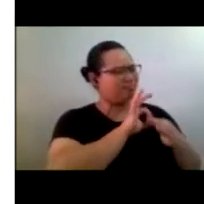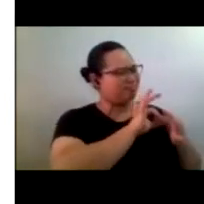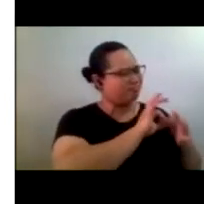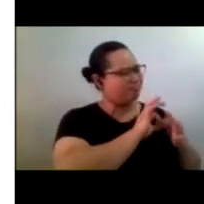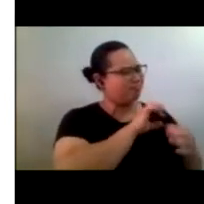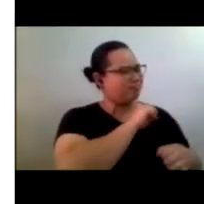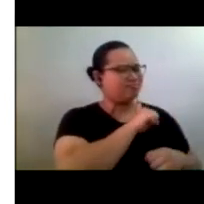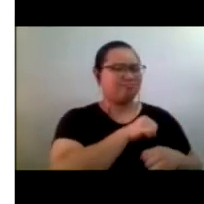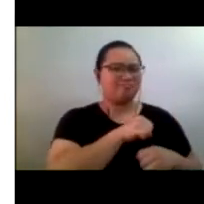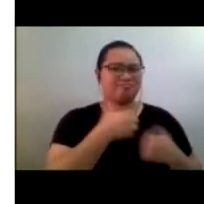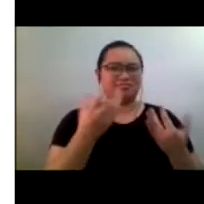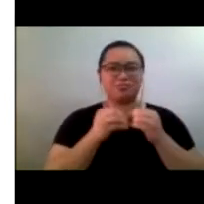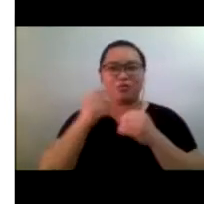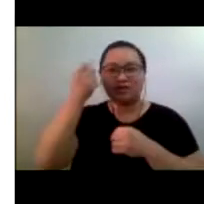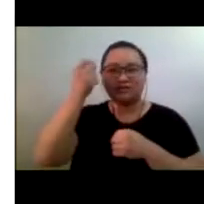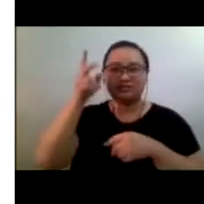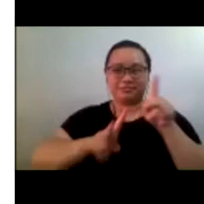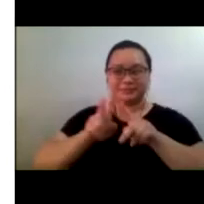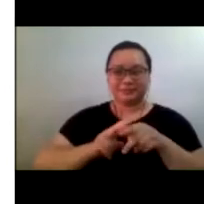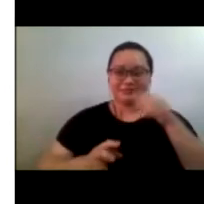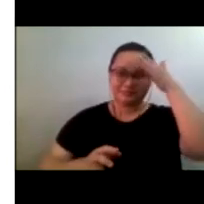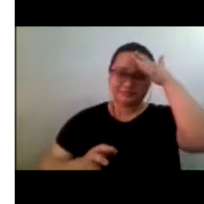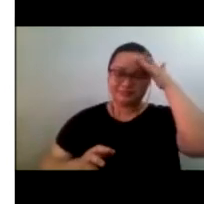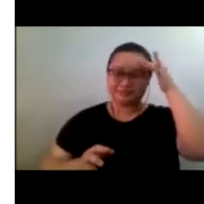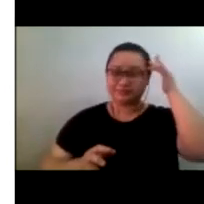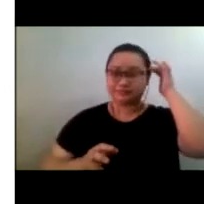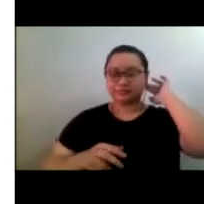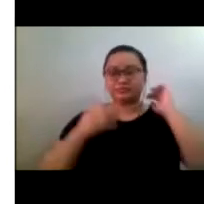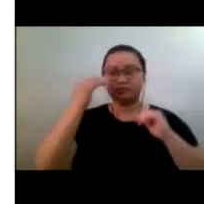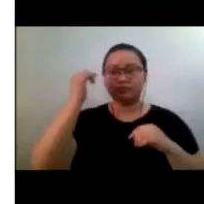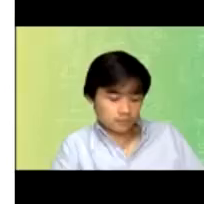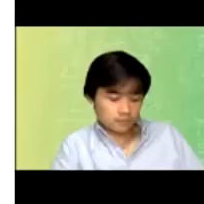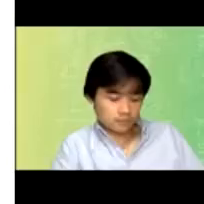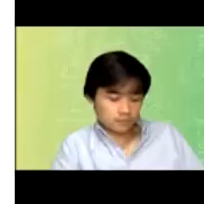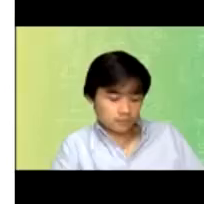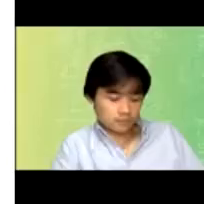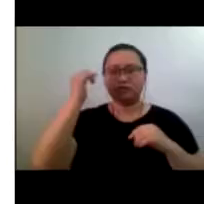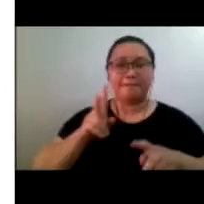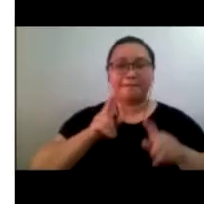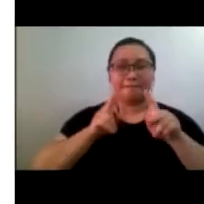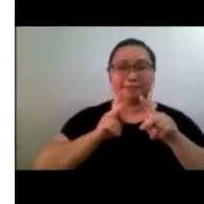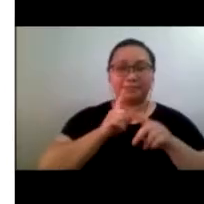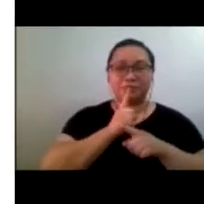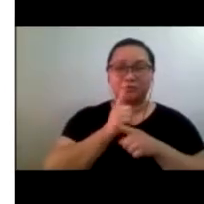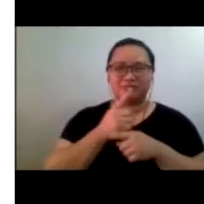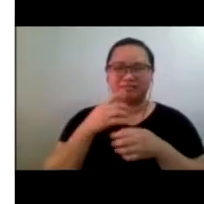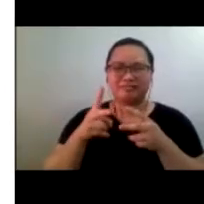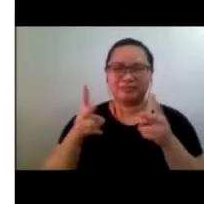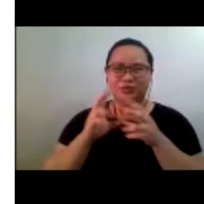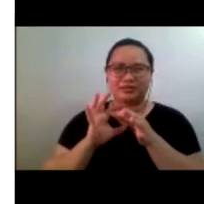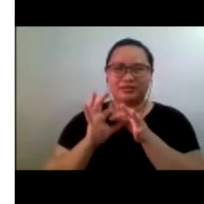people because listening is a very important part of connecting with each other. So next,